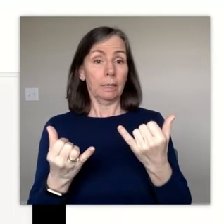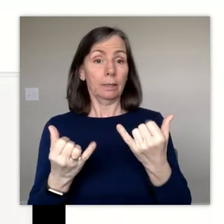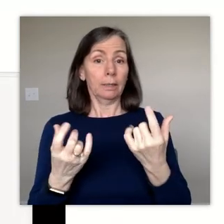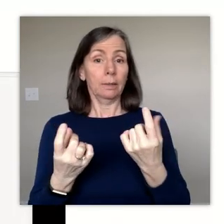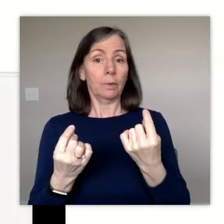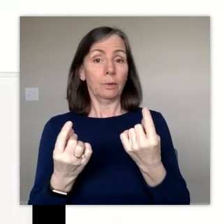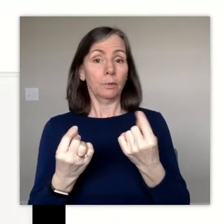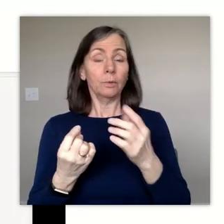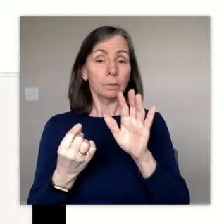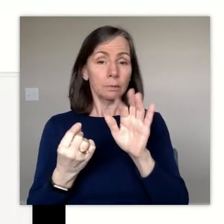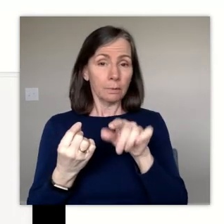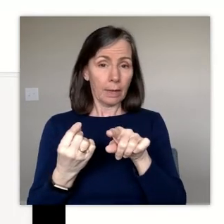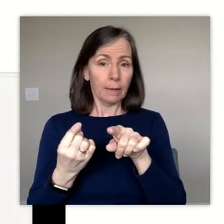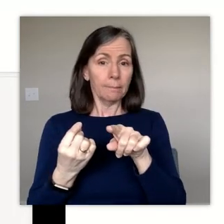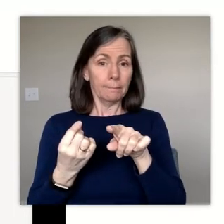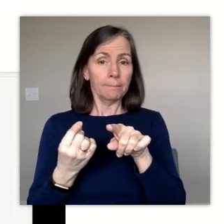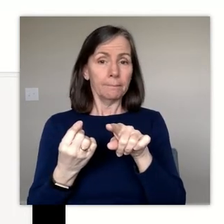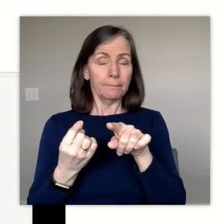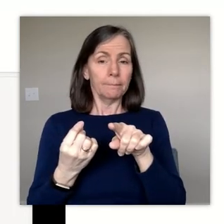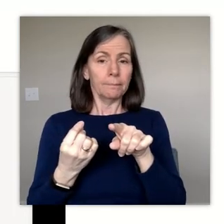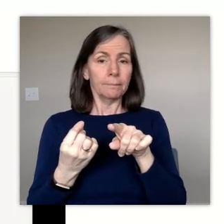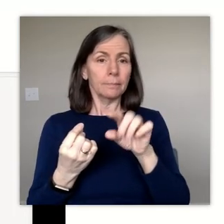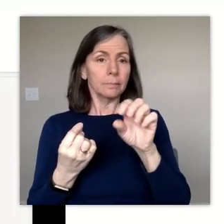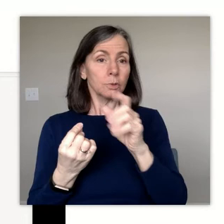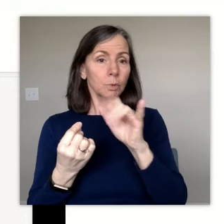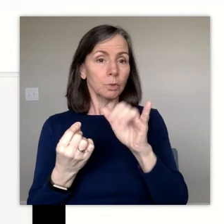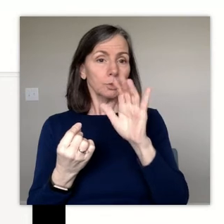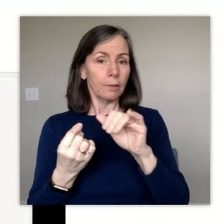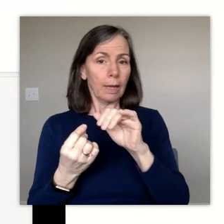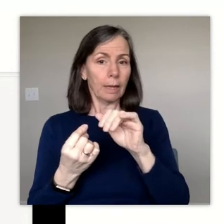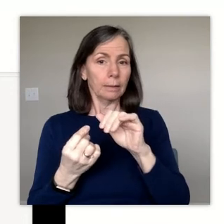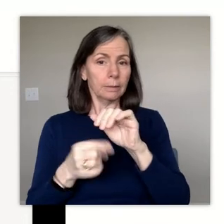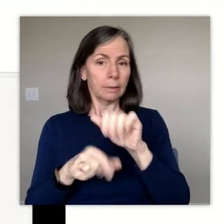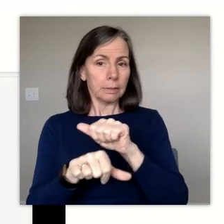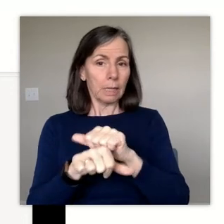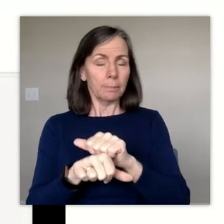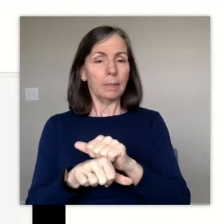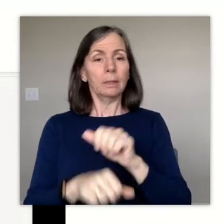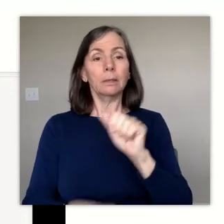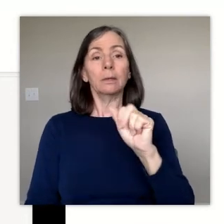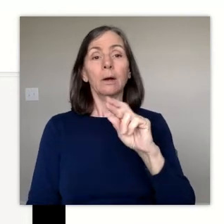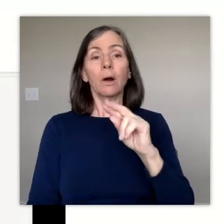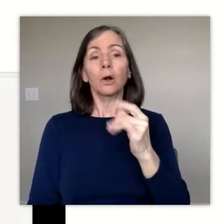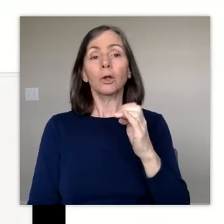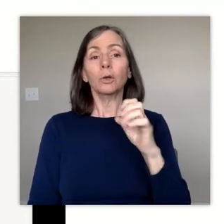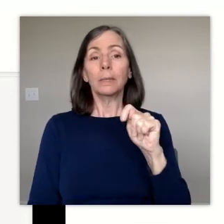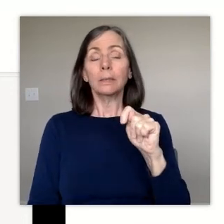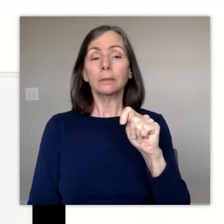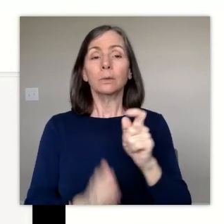In Schoology, you are going to find an assignment called Argument Writing Practice 2 plus